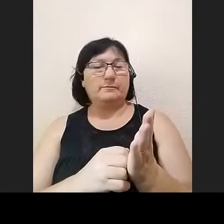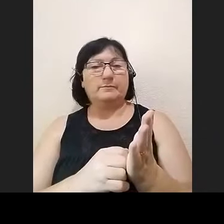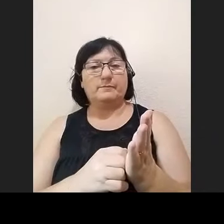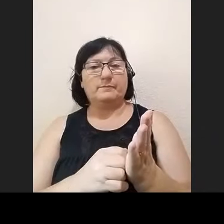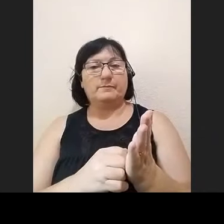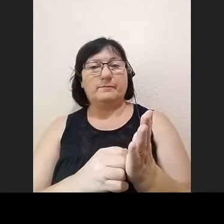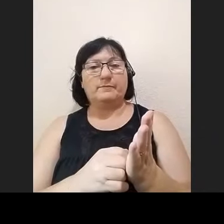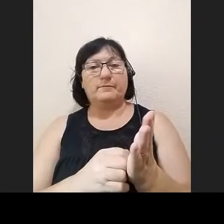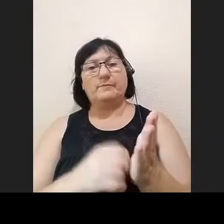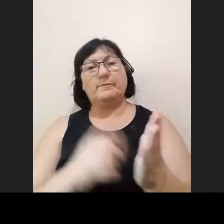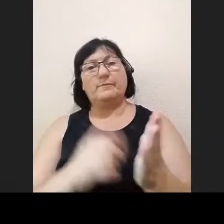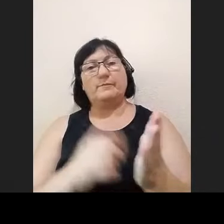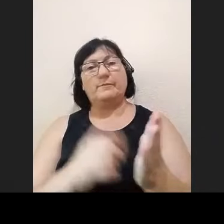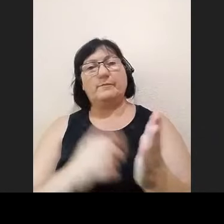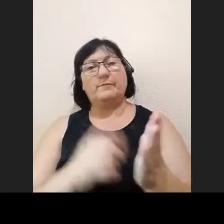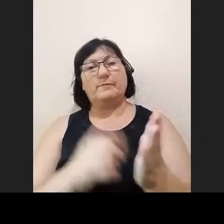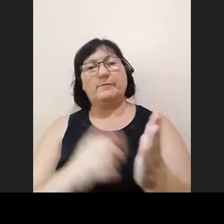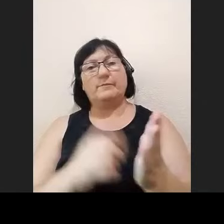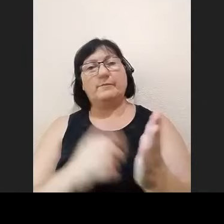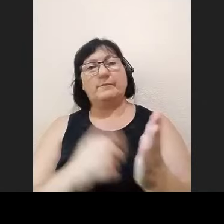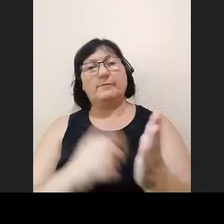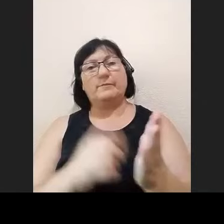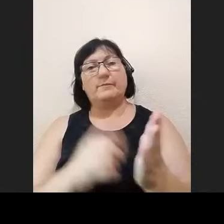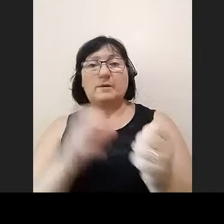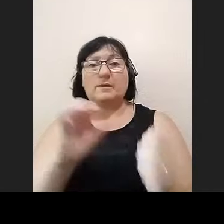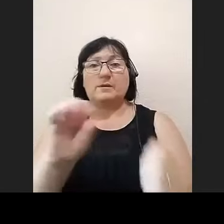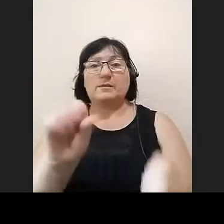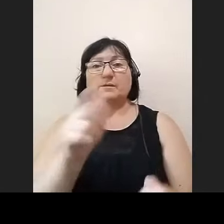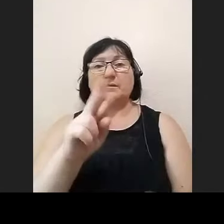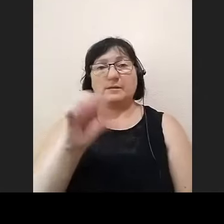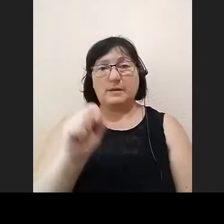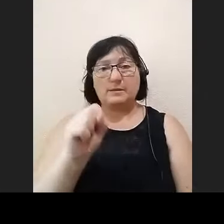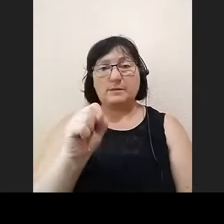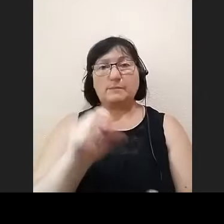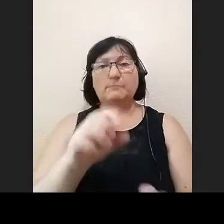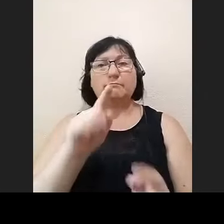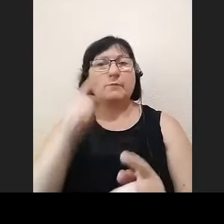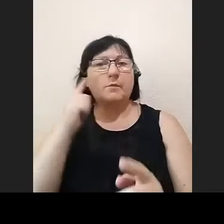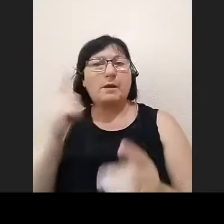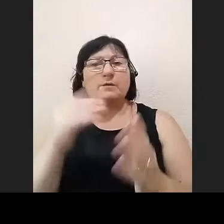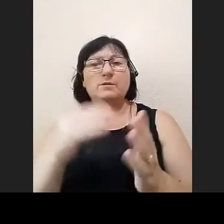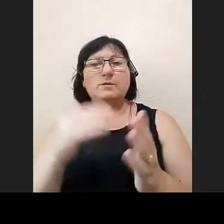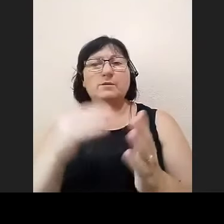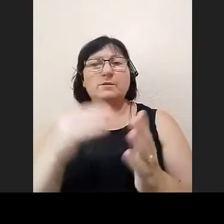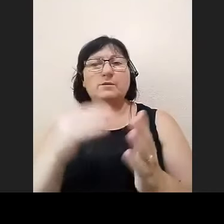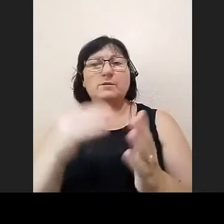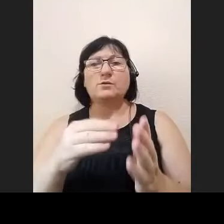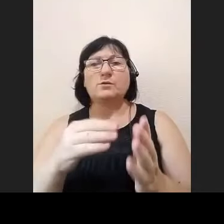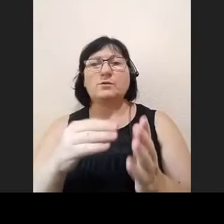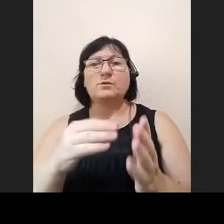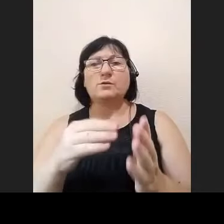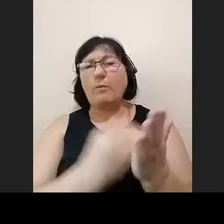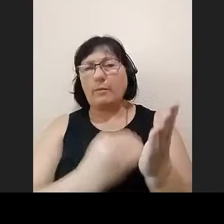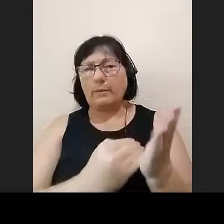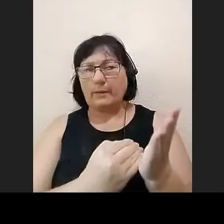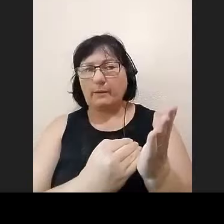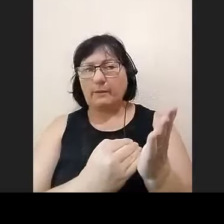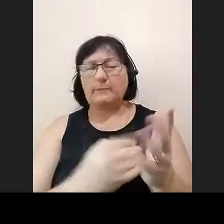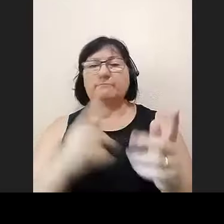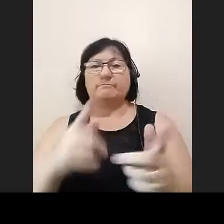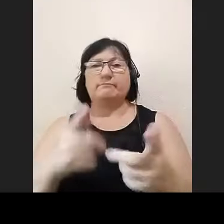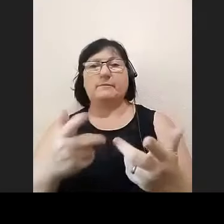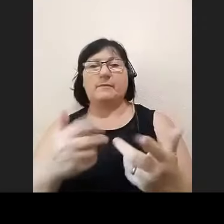and compliance model, and SARS's strategic intent to work towards a system of